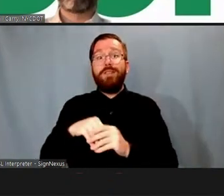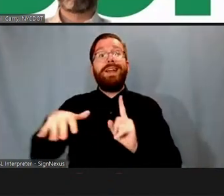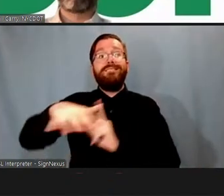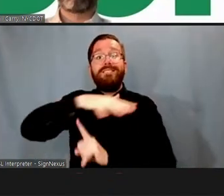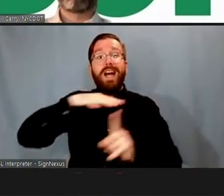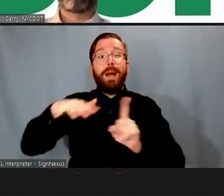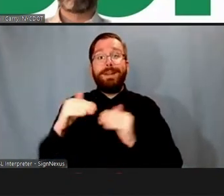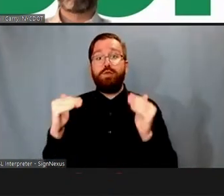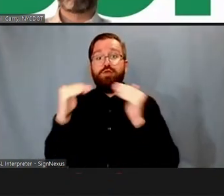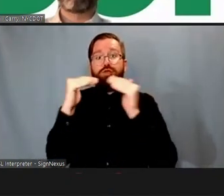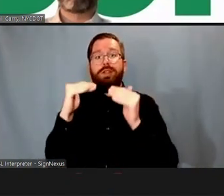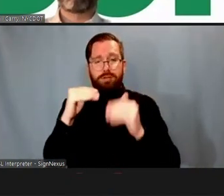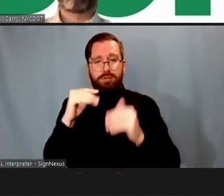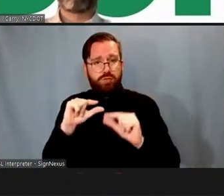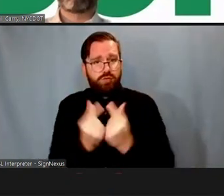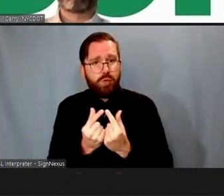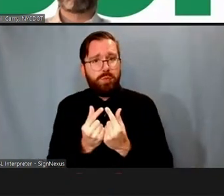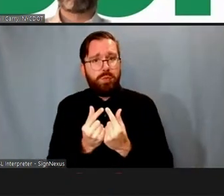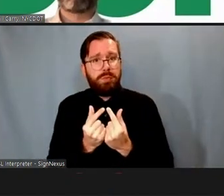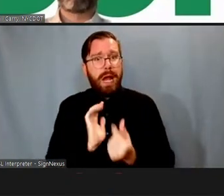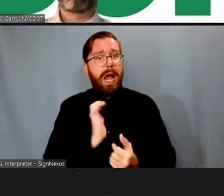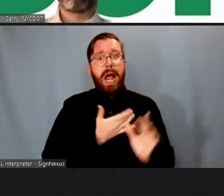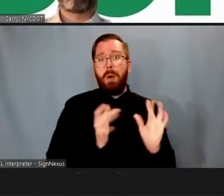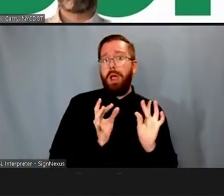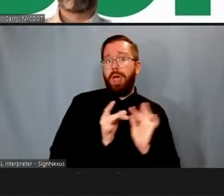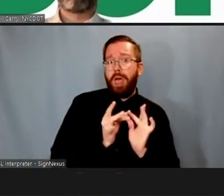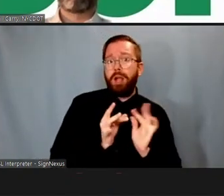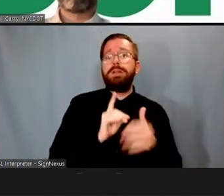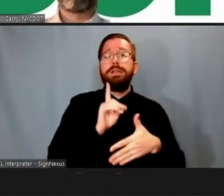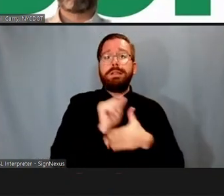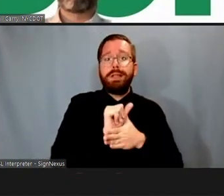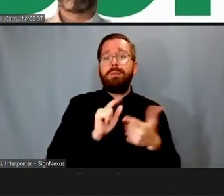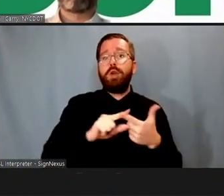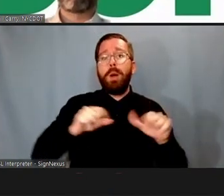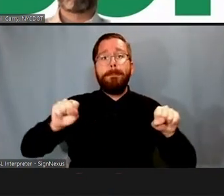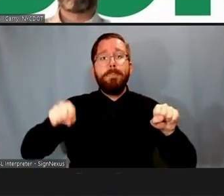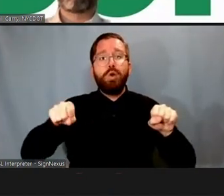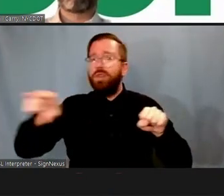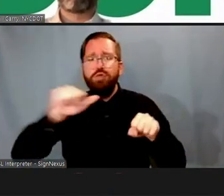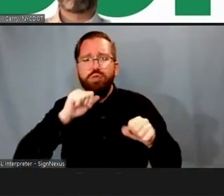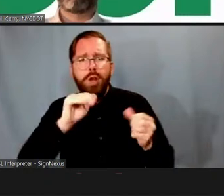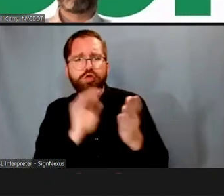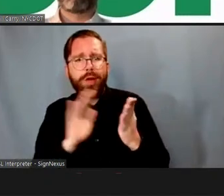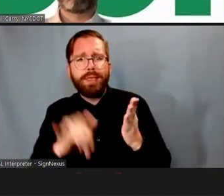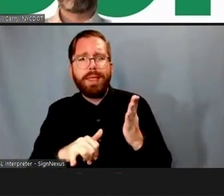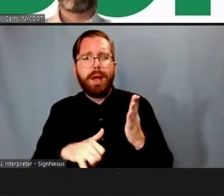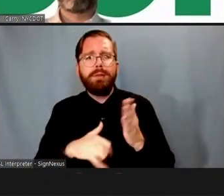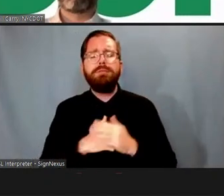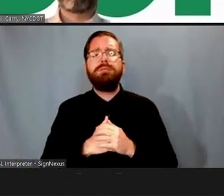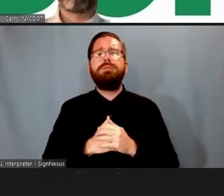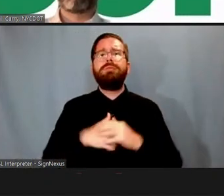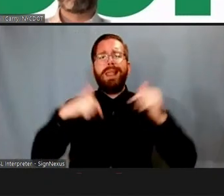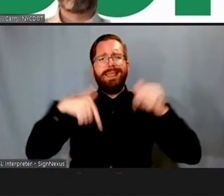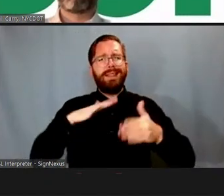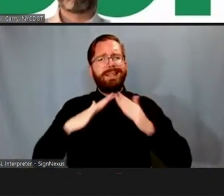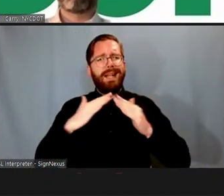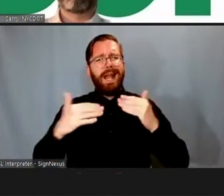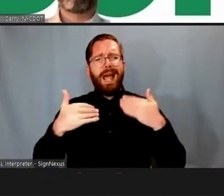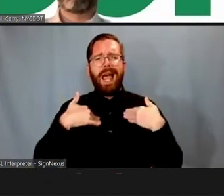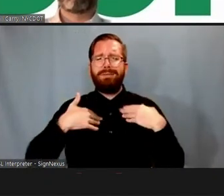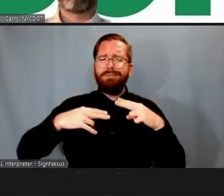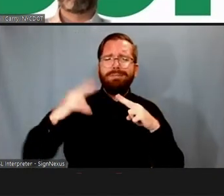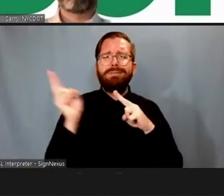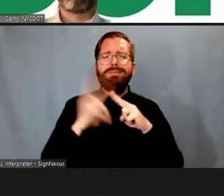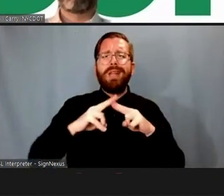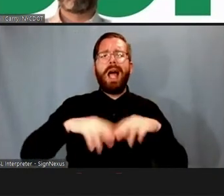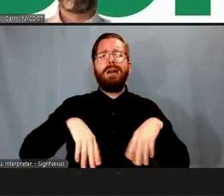addressed anything that was brought up being disabled or motorcycles this city has world-class museums theaters